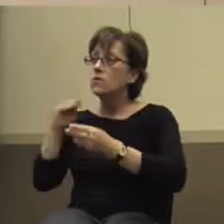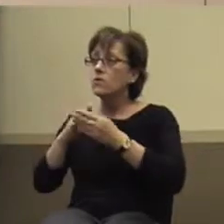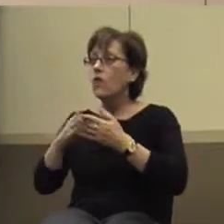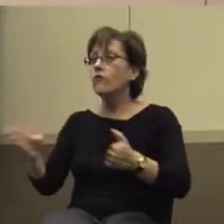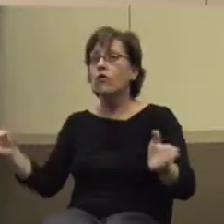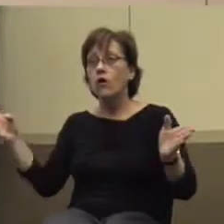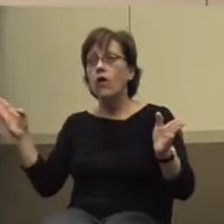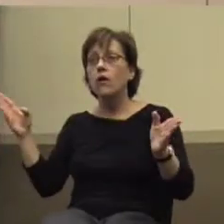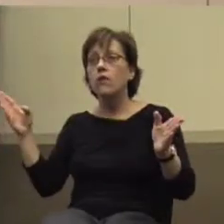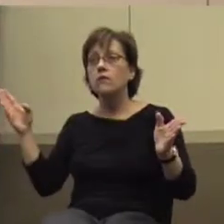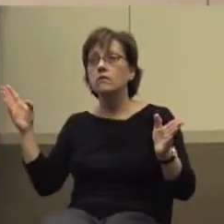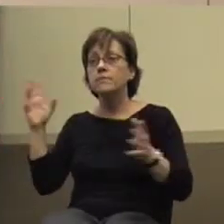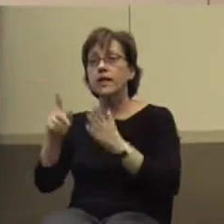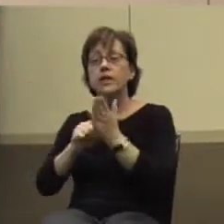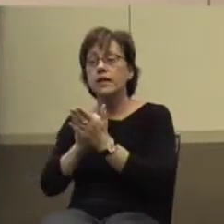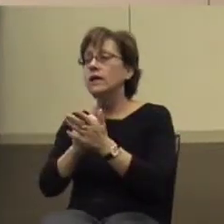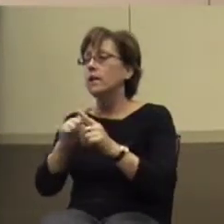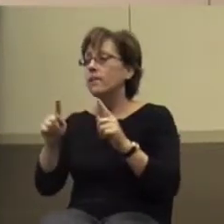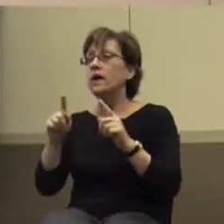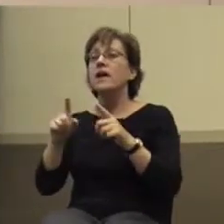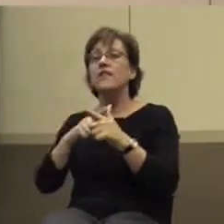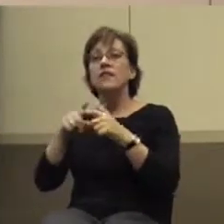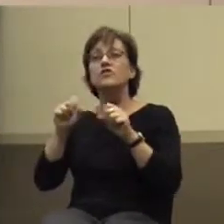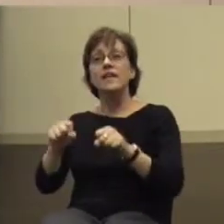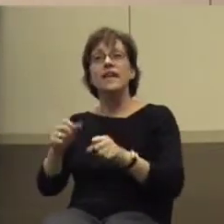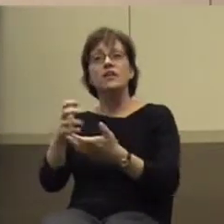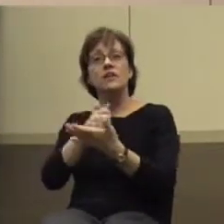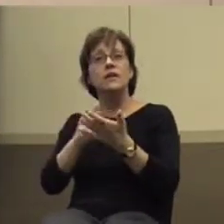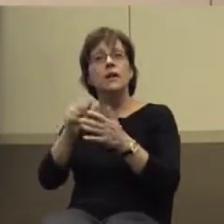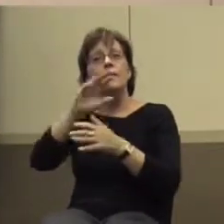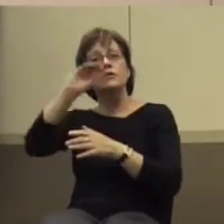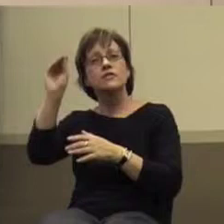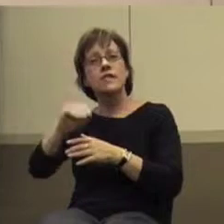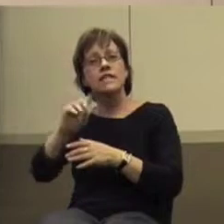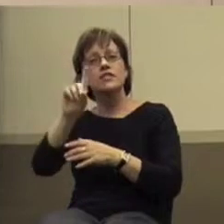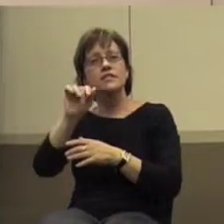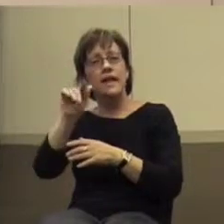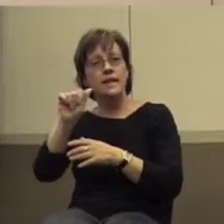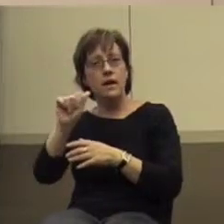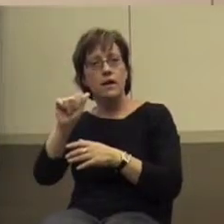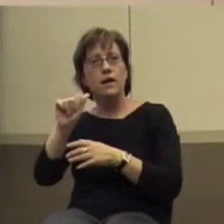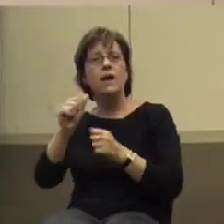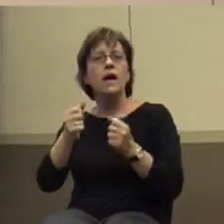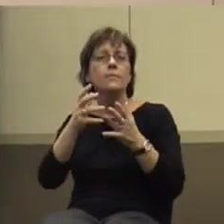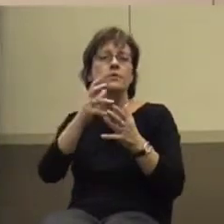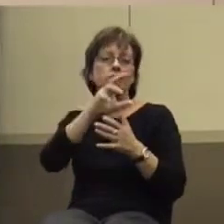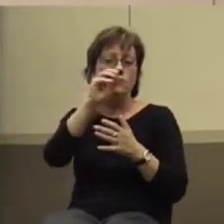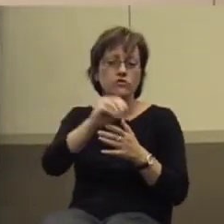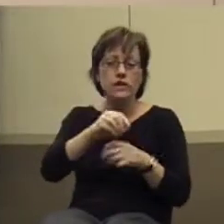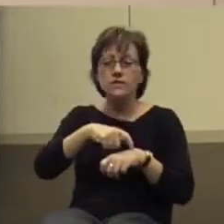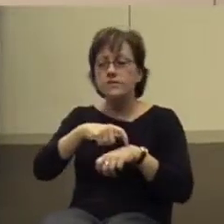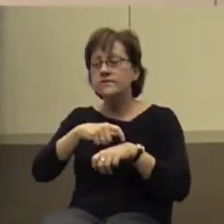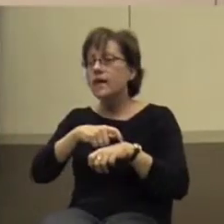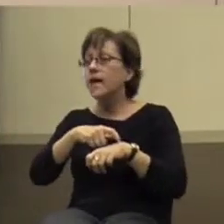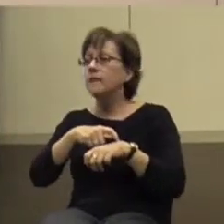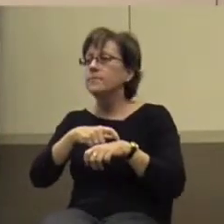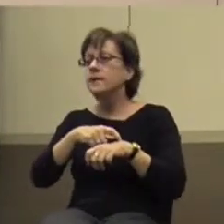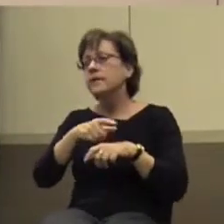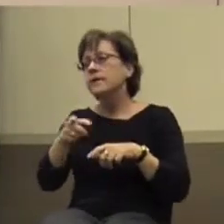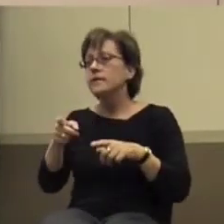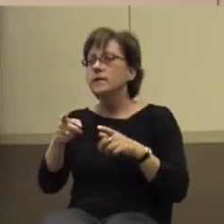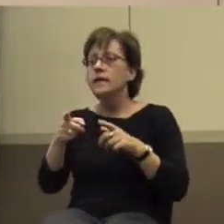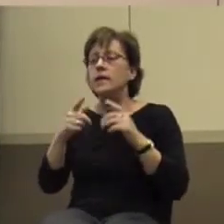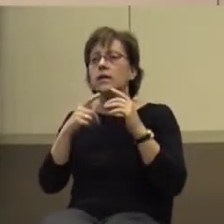too, right? What's the percentage of time that they refrained from hand flapping,